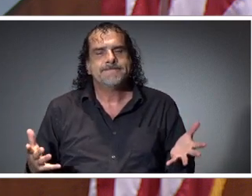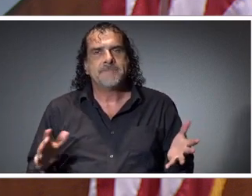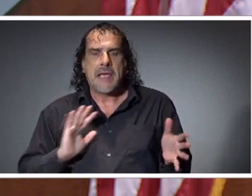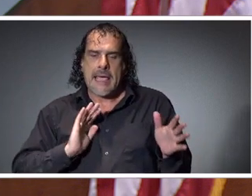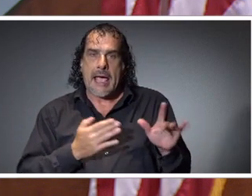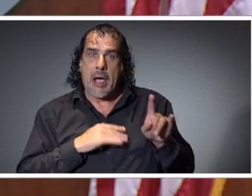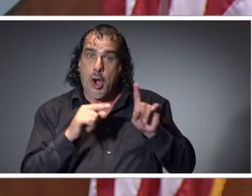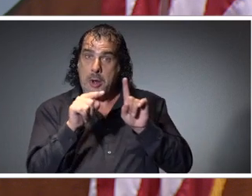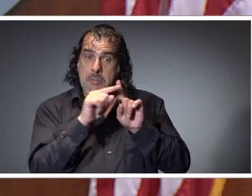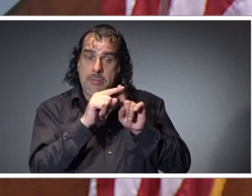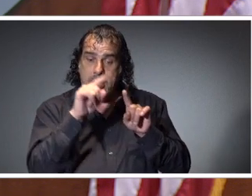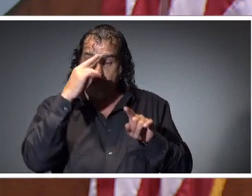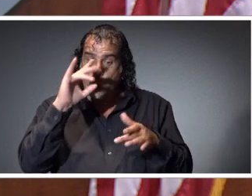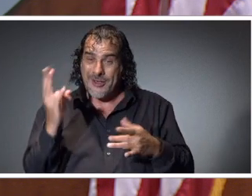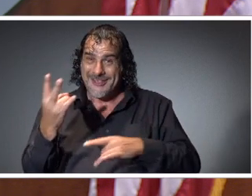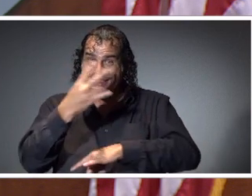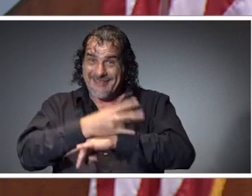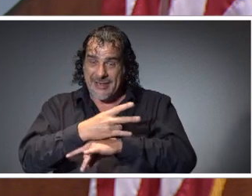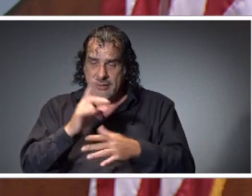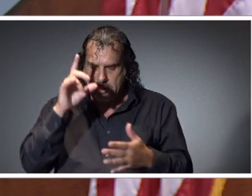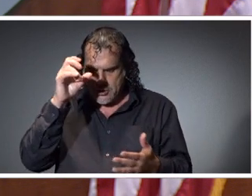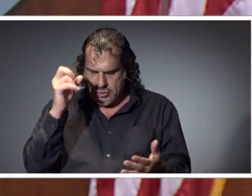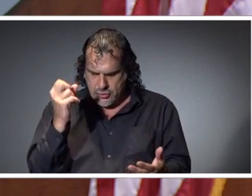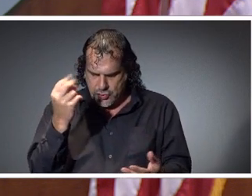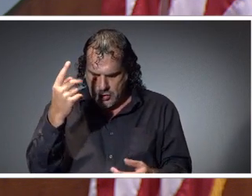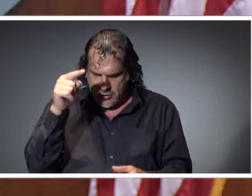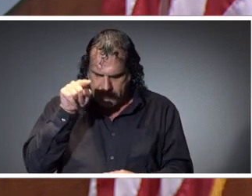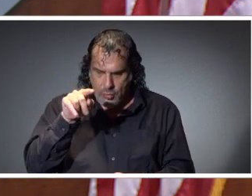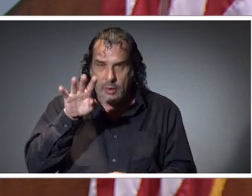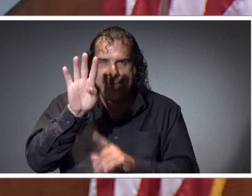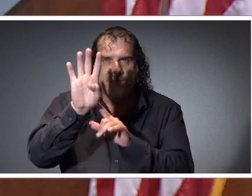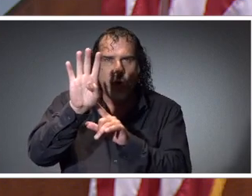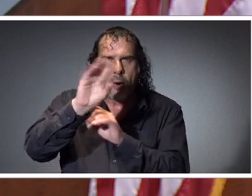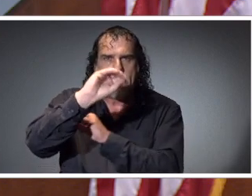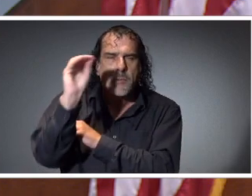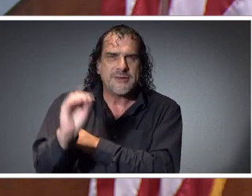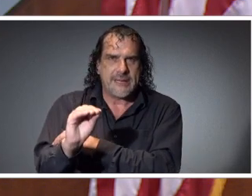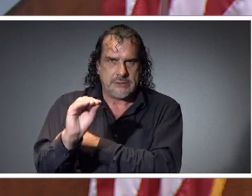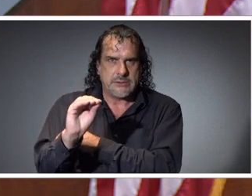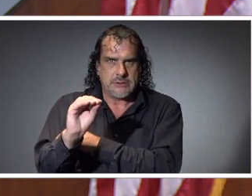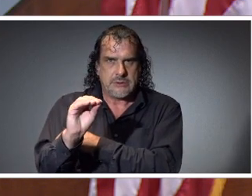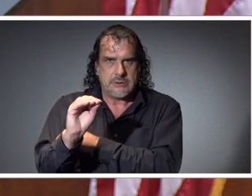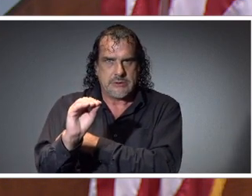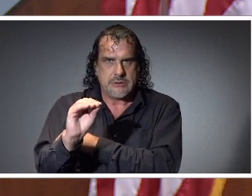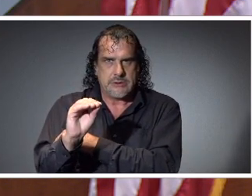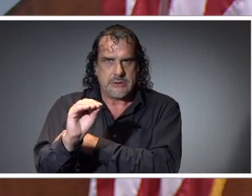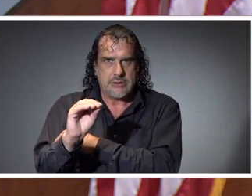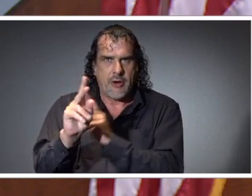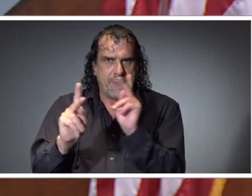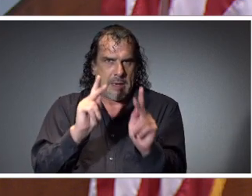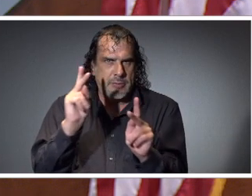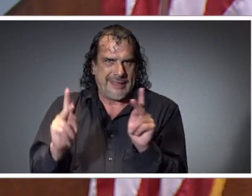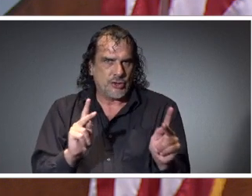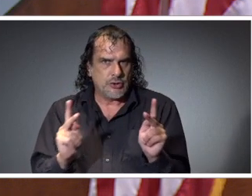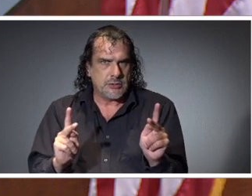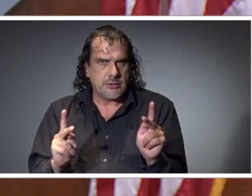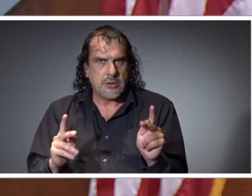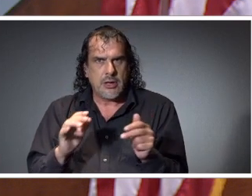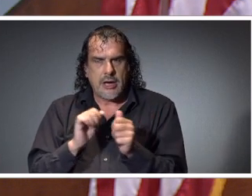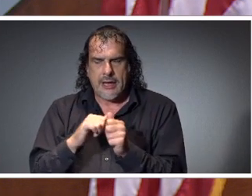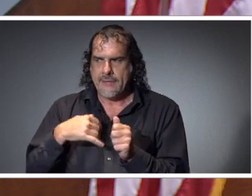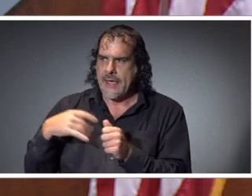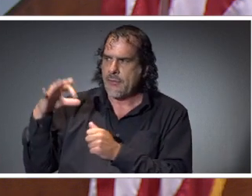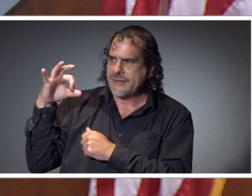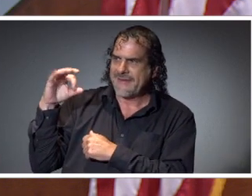positivity for that seven-day period was 12.4%. That was in comparison to our FEMA HHS